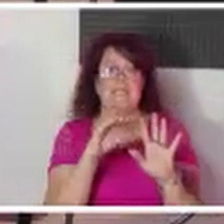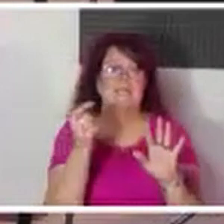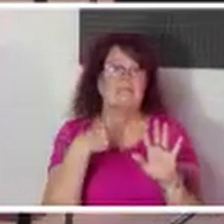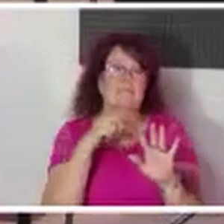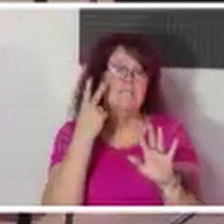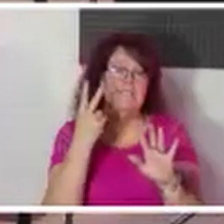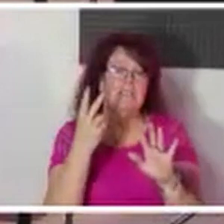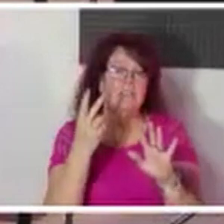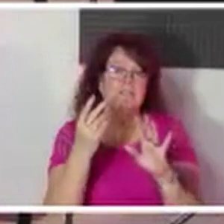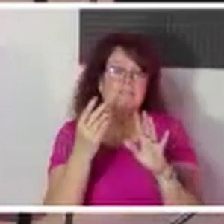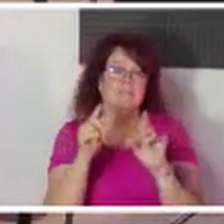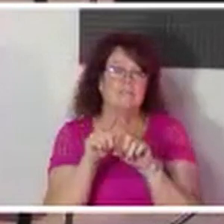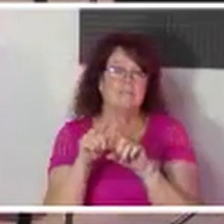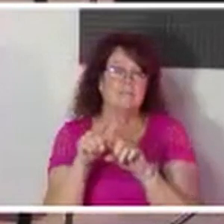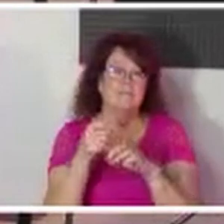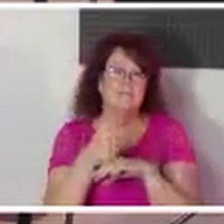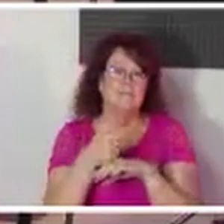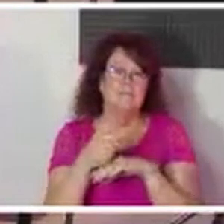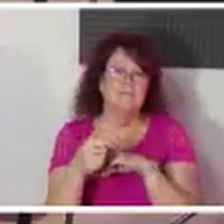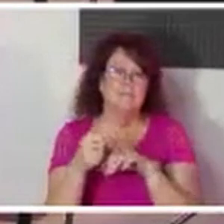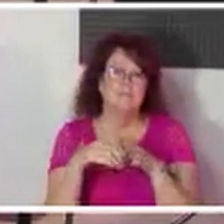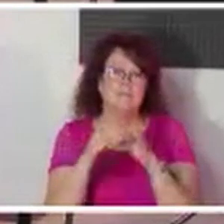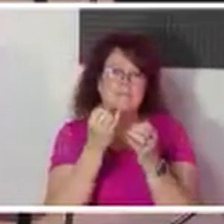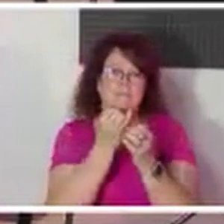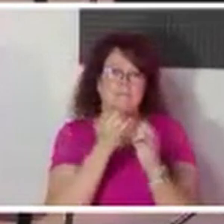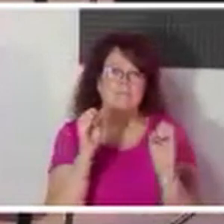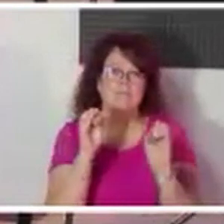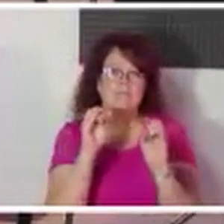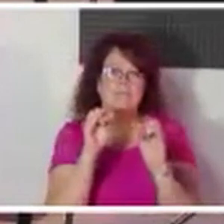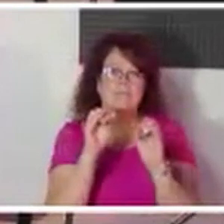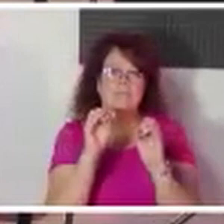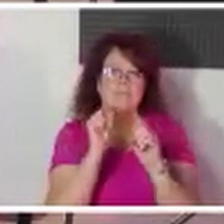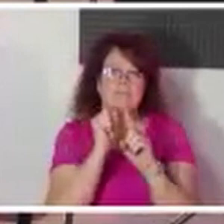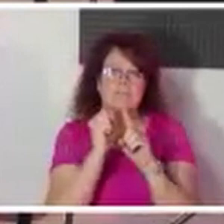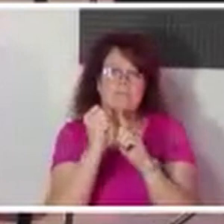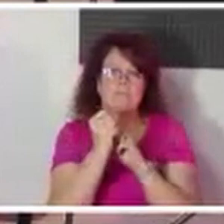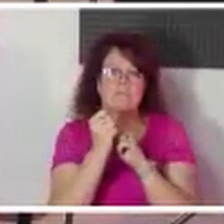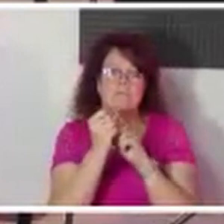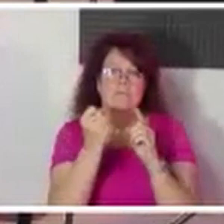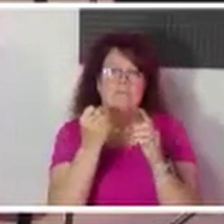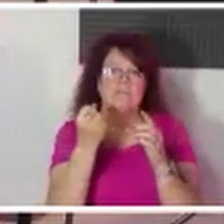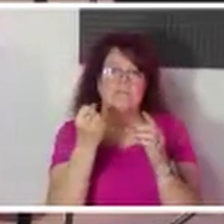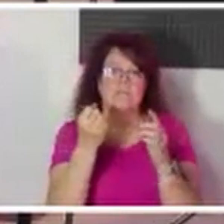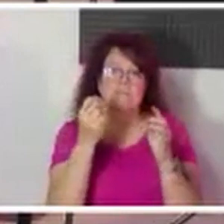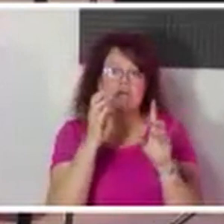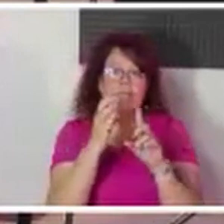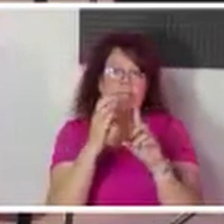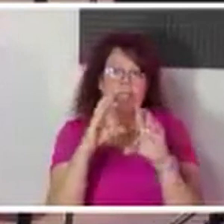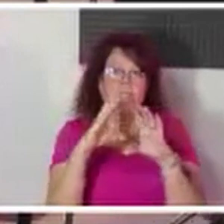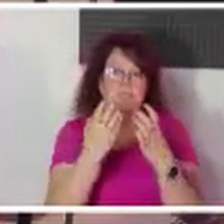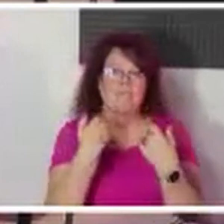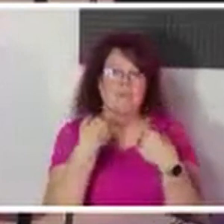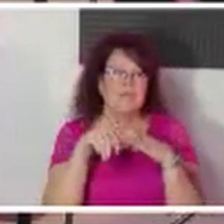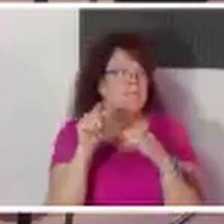I would say more so a pattern of charges when we review an individual's circumstances and the cases that they have had over time, because they can indicate a